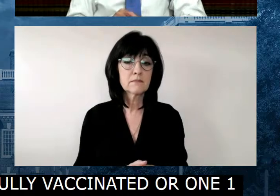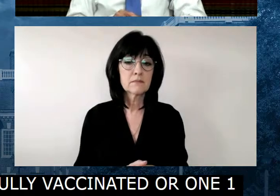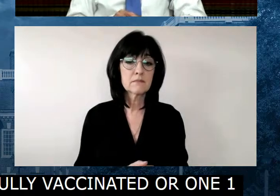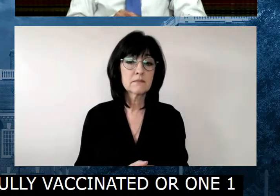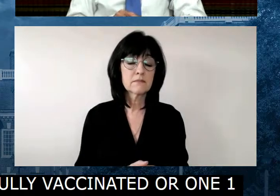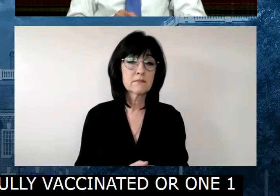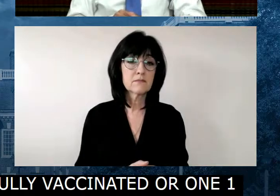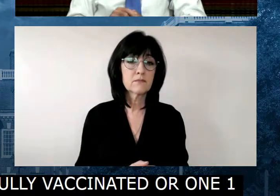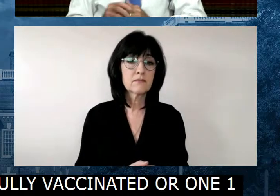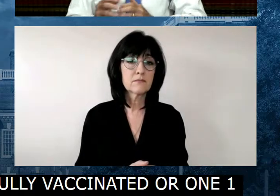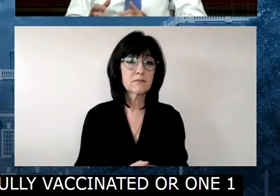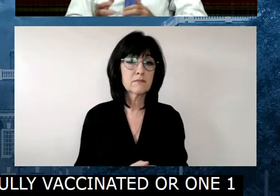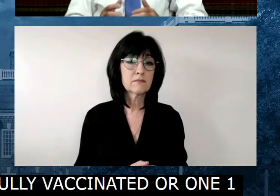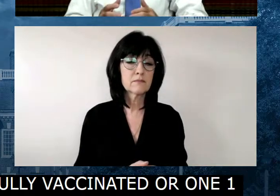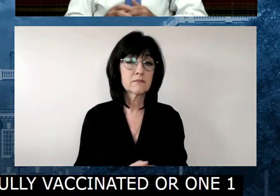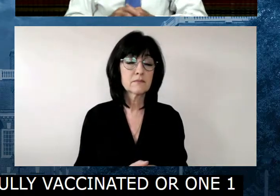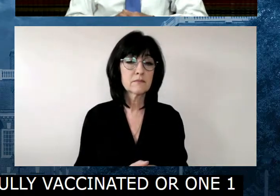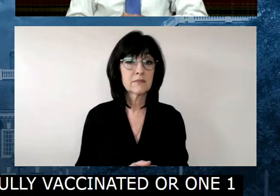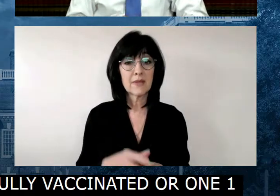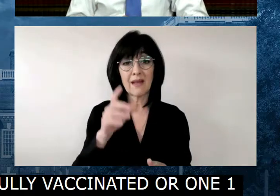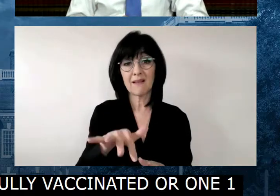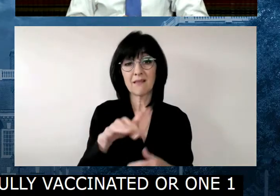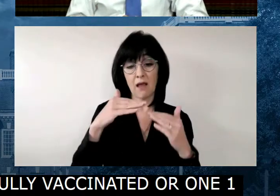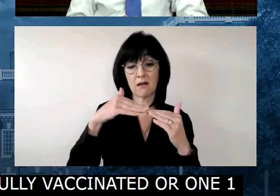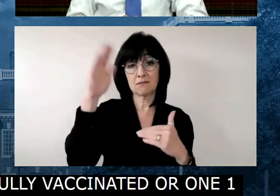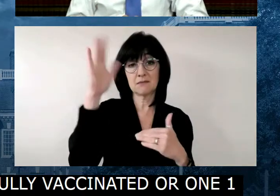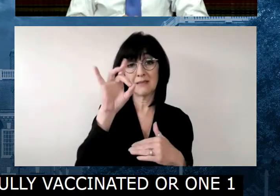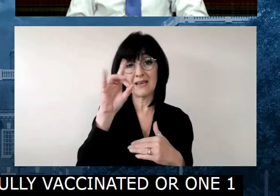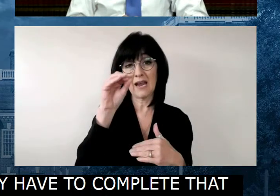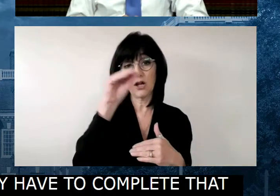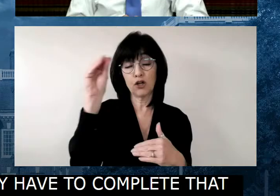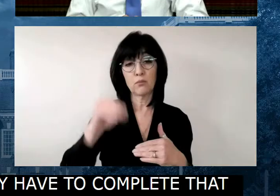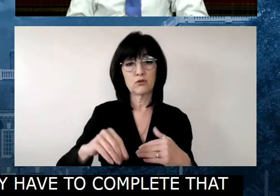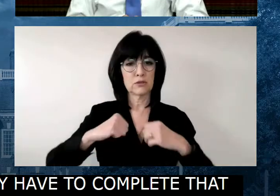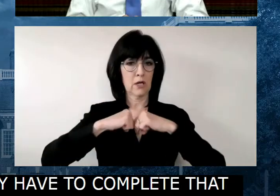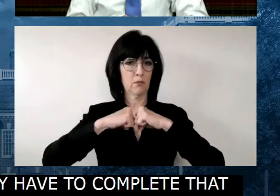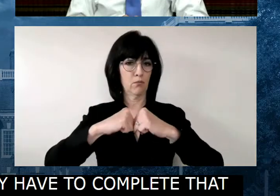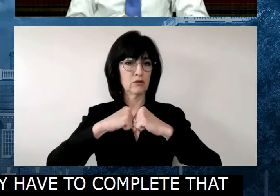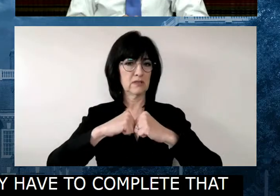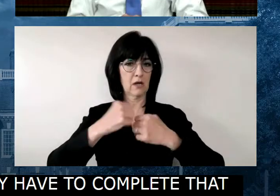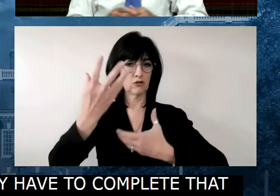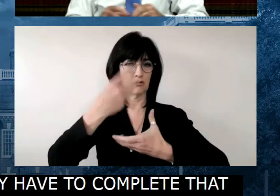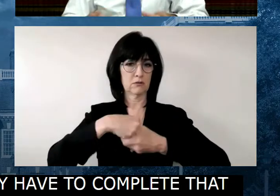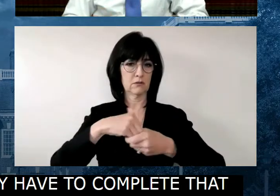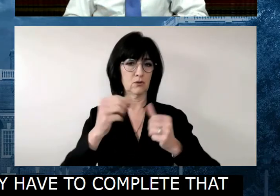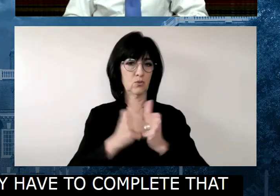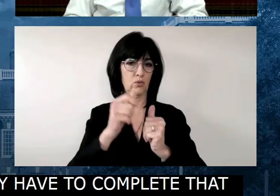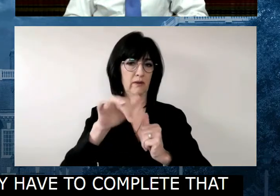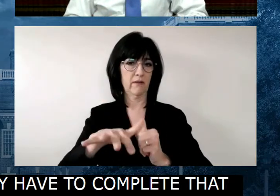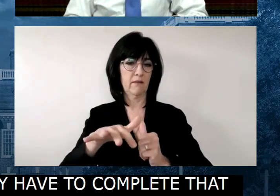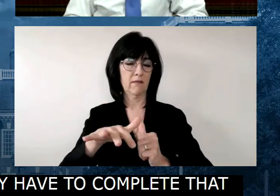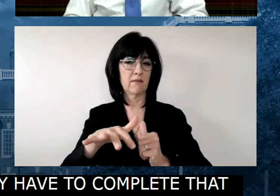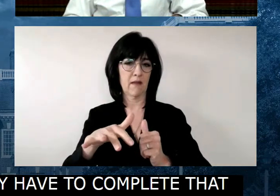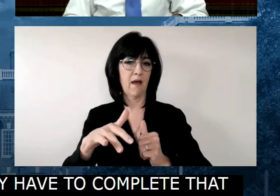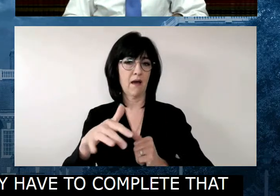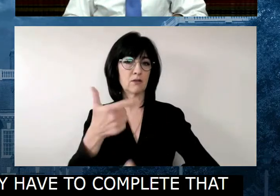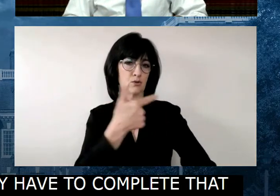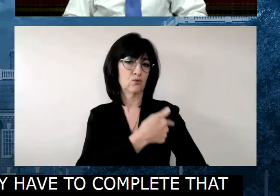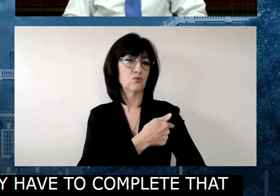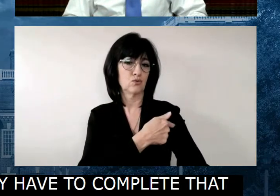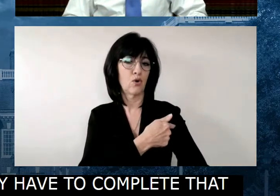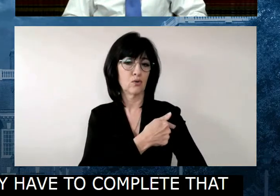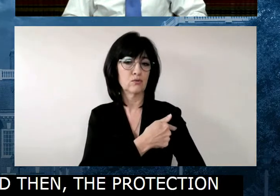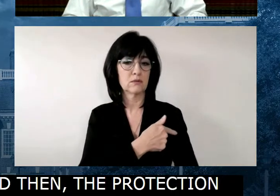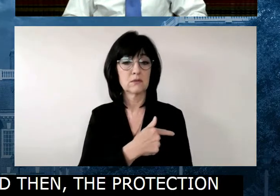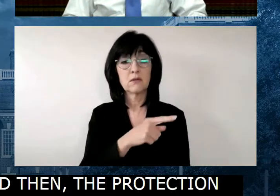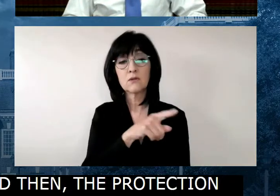to 80% the protection with that single dose. And then, of course, importantly, for those Delawareans